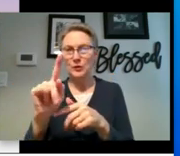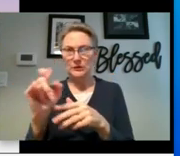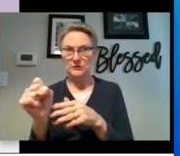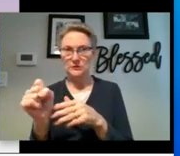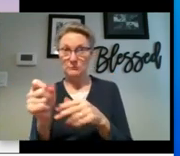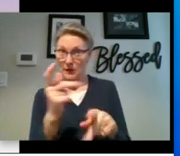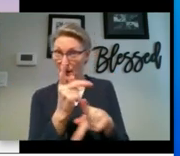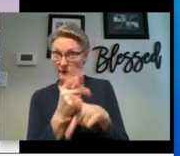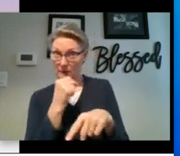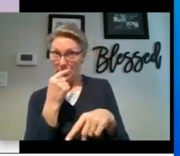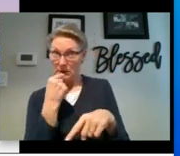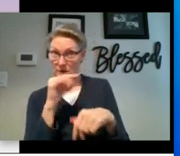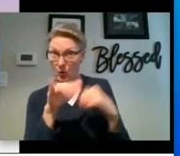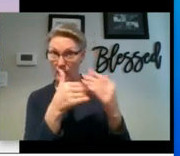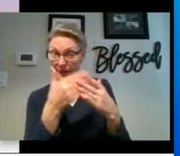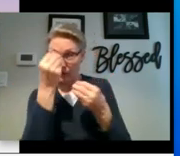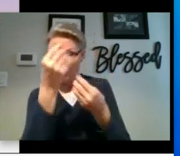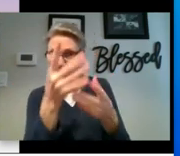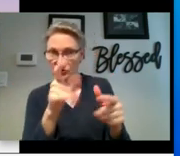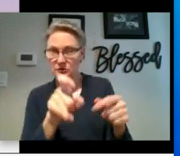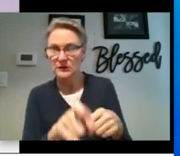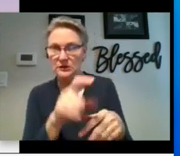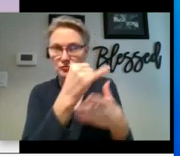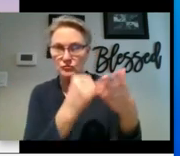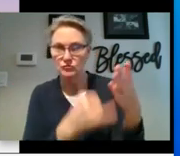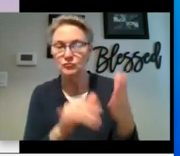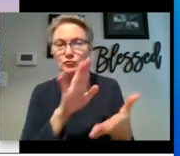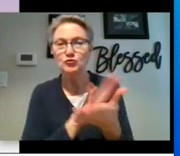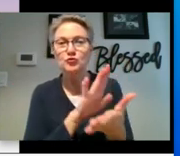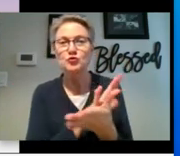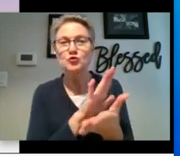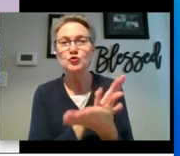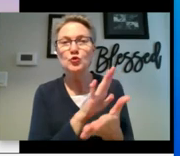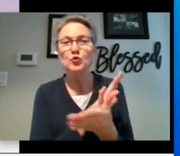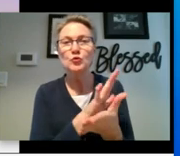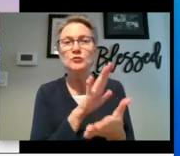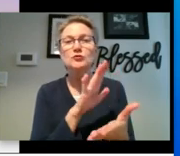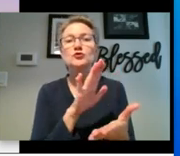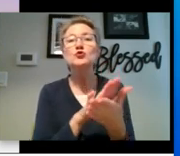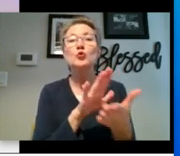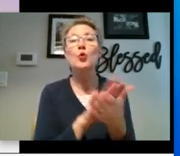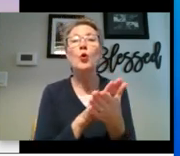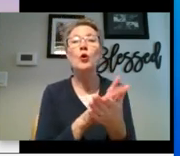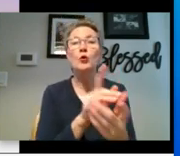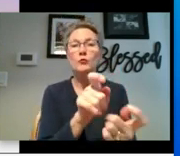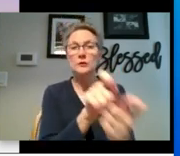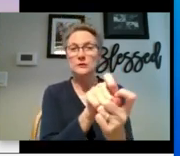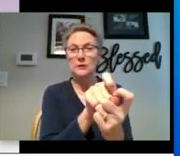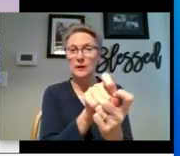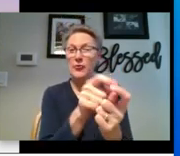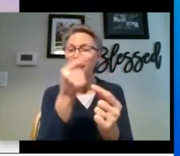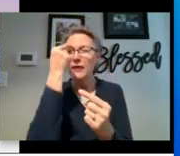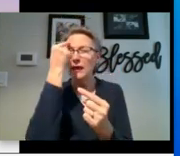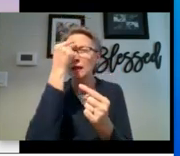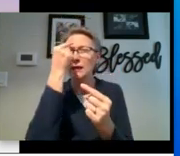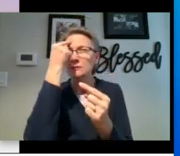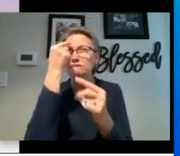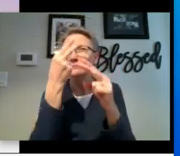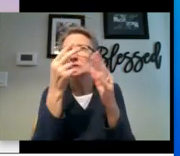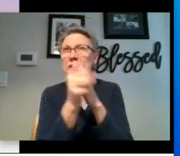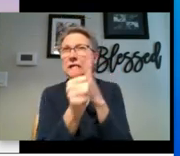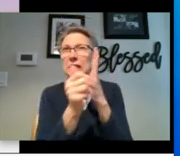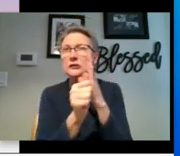you need in order to draw that school correctly. You're going to need to use your critical thinking skills, those math problem-solving skills